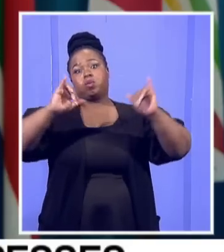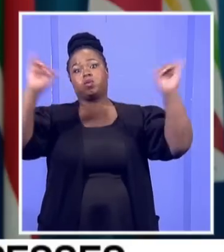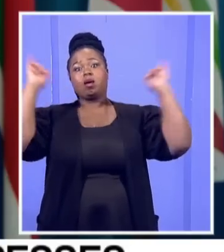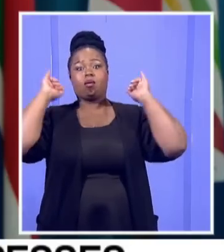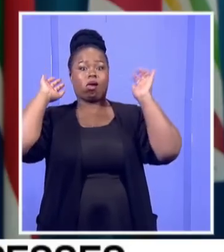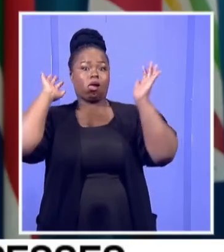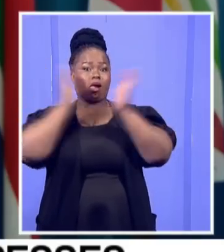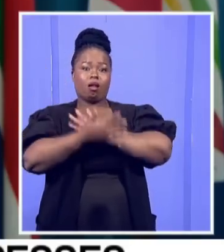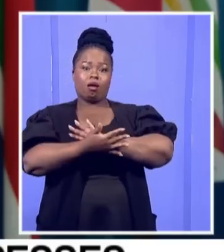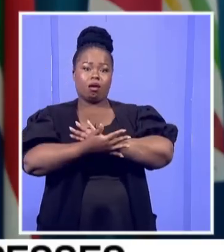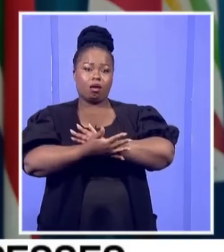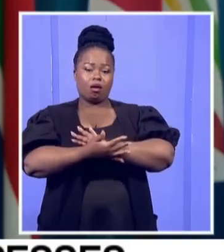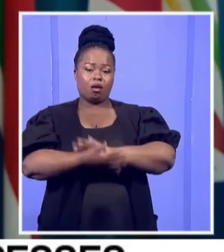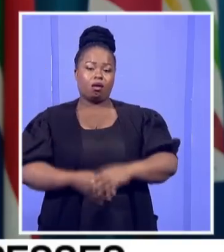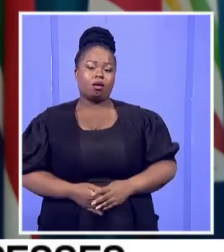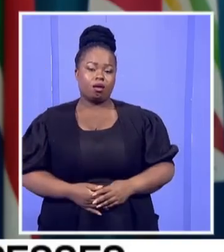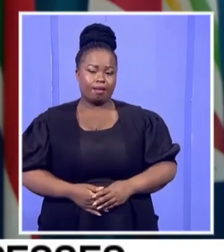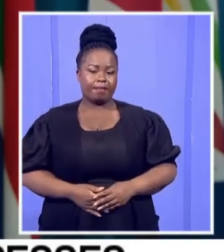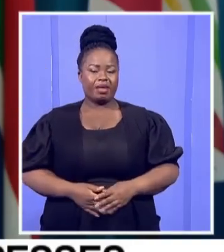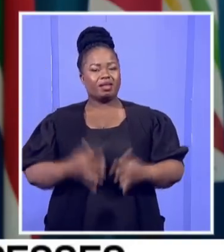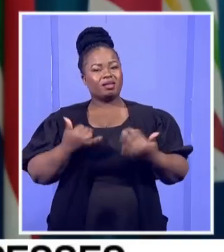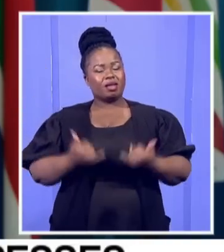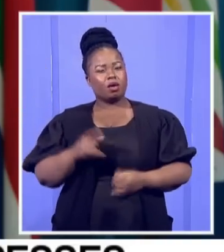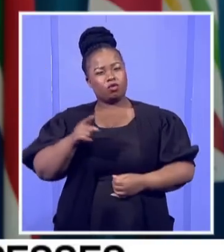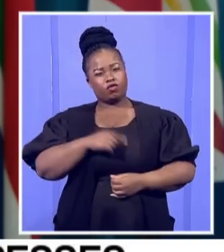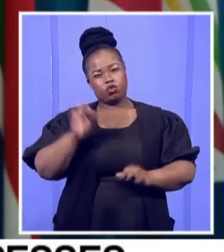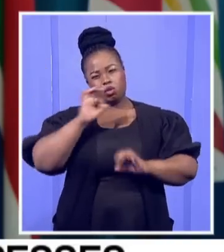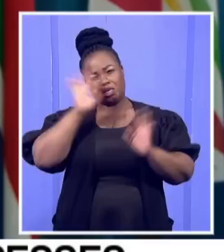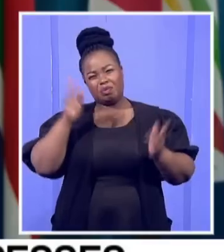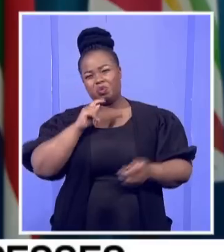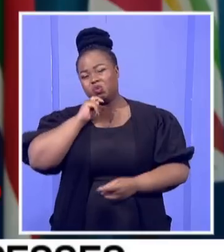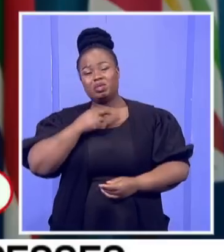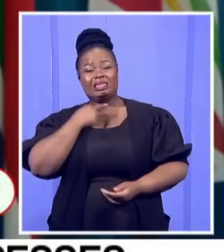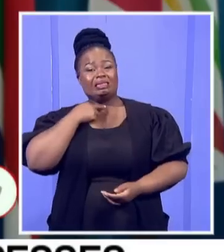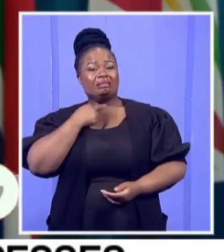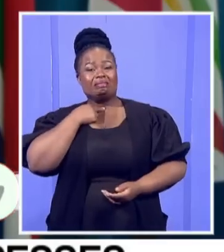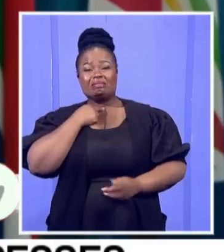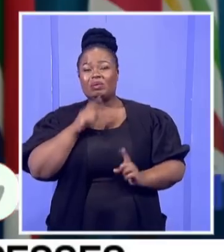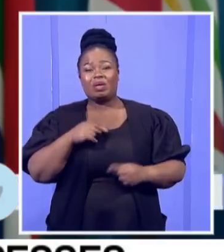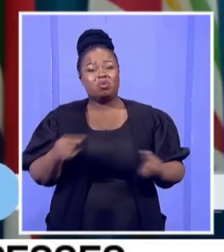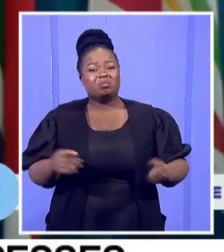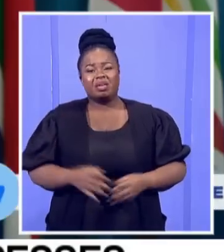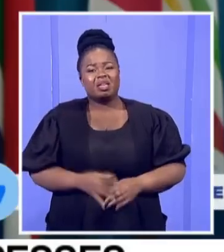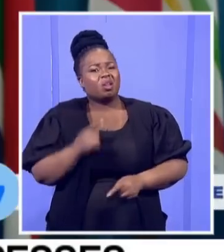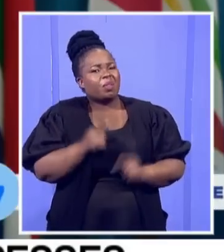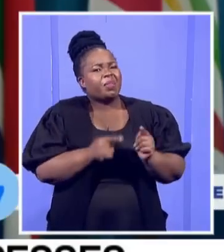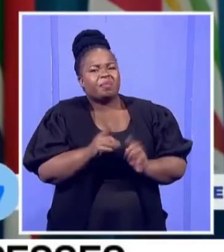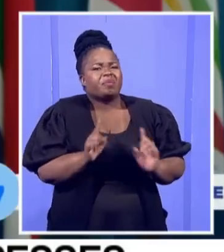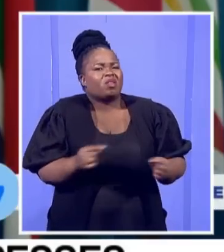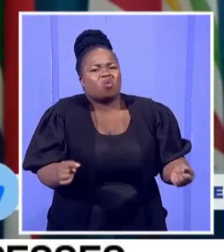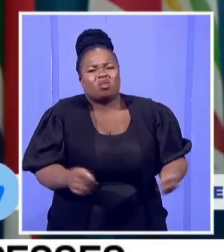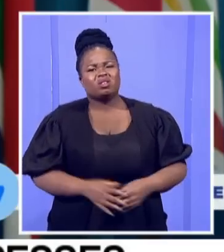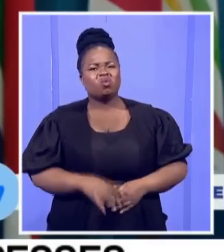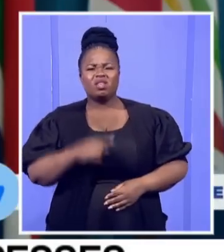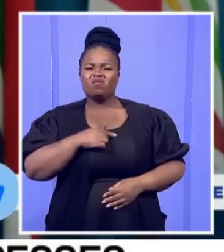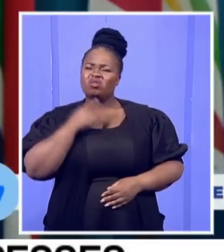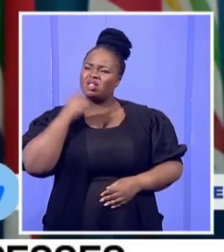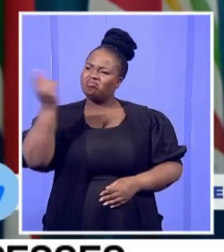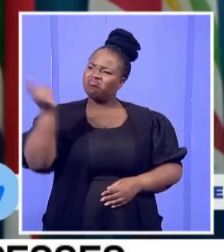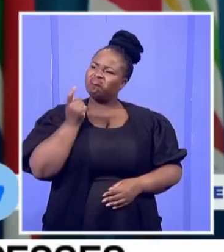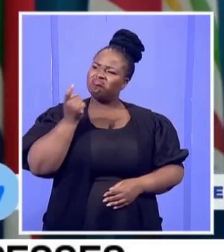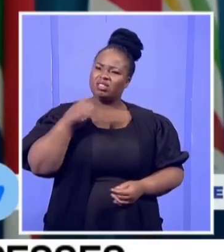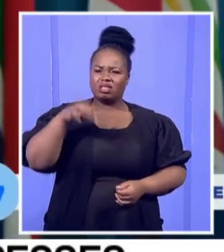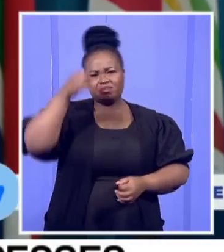disaster. Now, when you are clearly out of your depth, no one will blame you for calling in expert help.